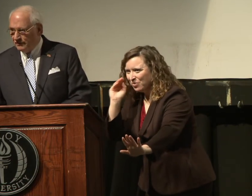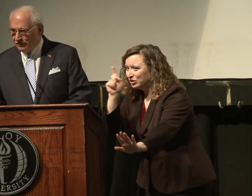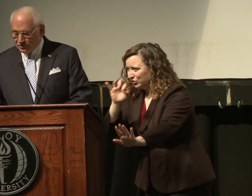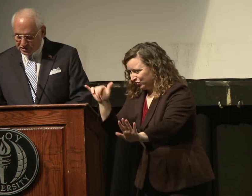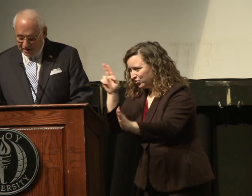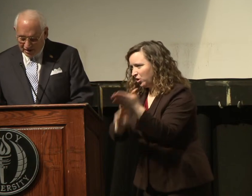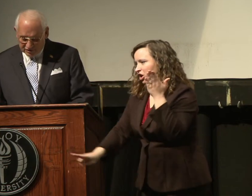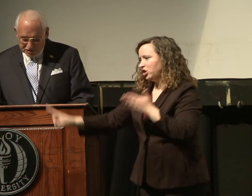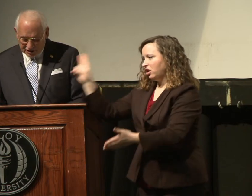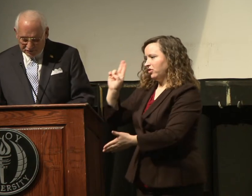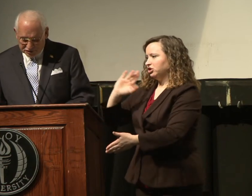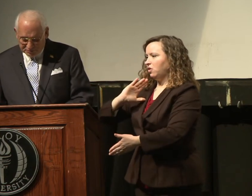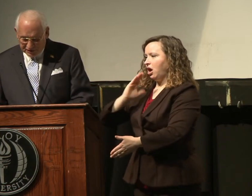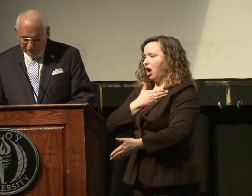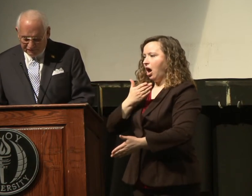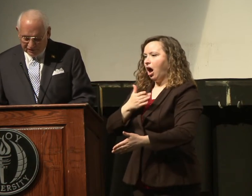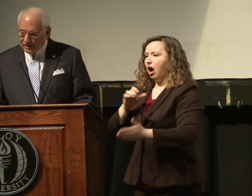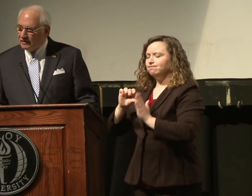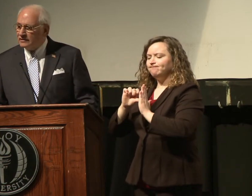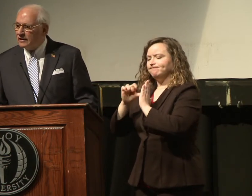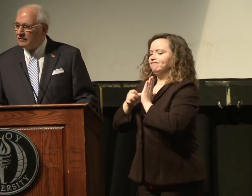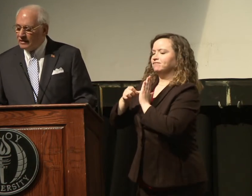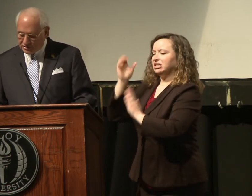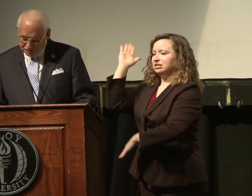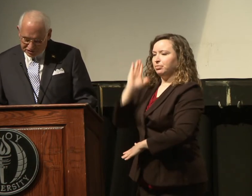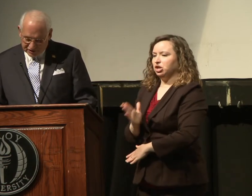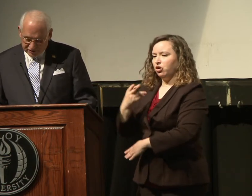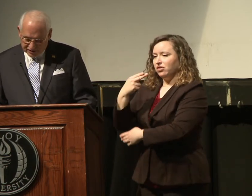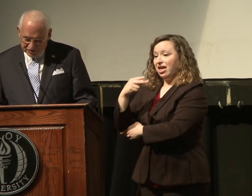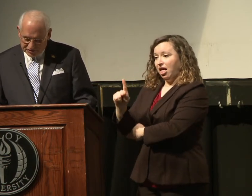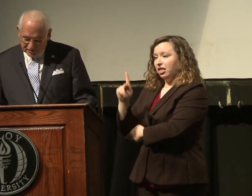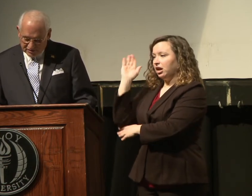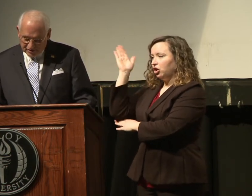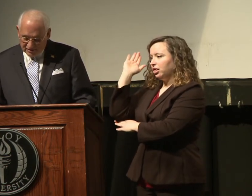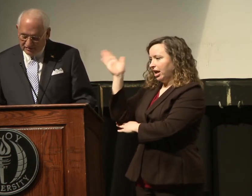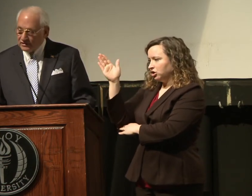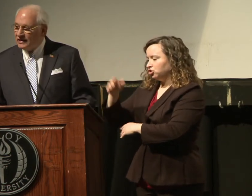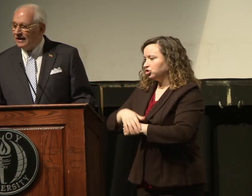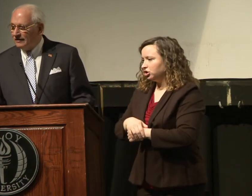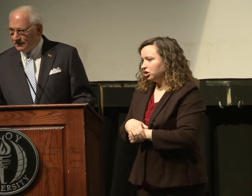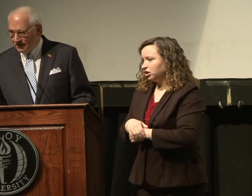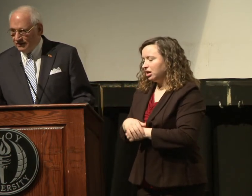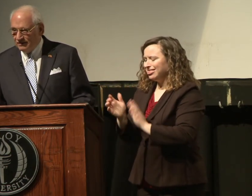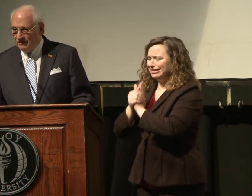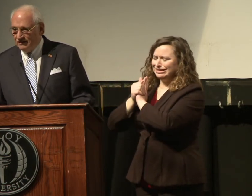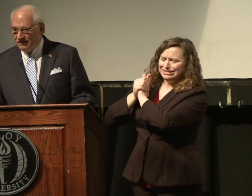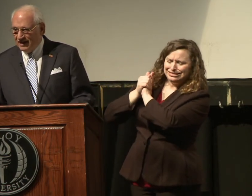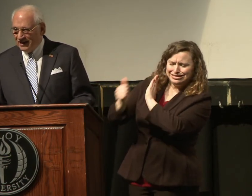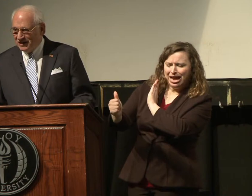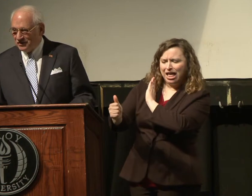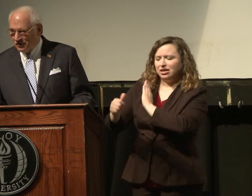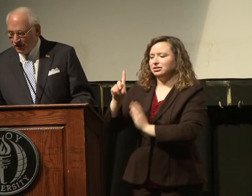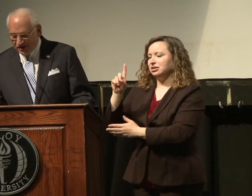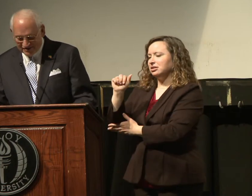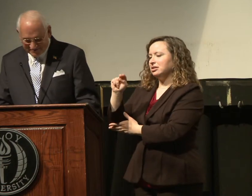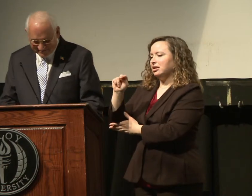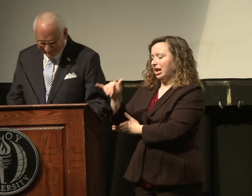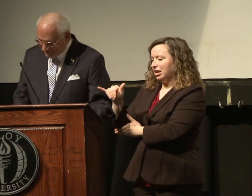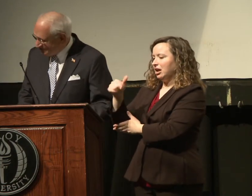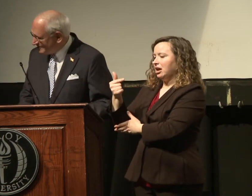Troy University our distinguished speaker for the Helen Keller Lecture Series, the talented Danny